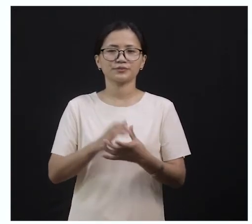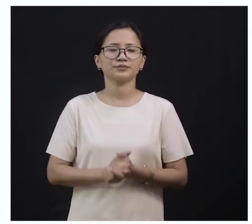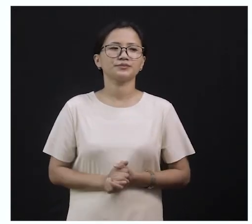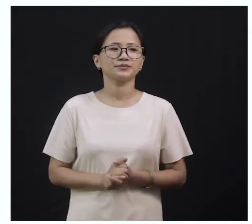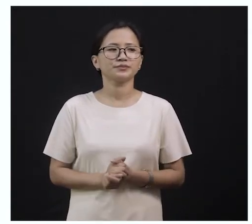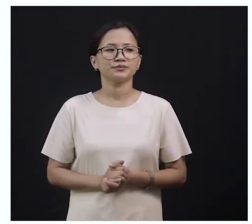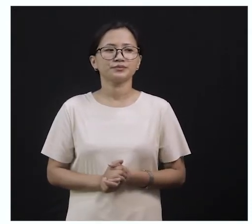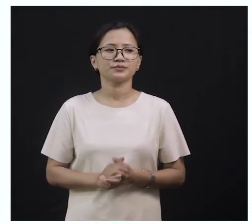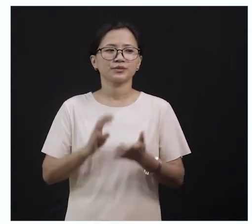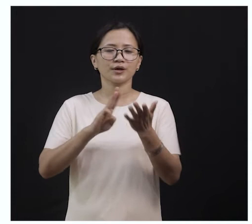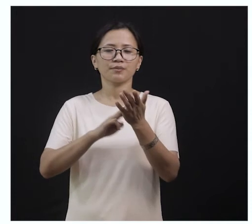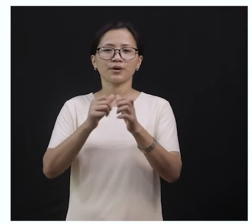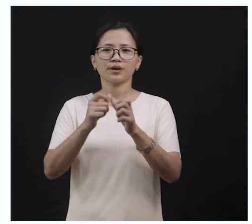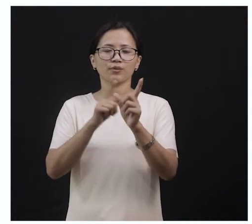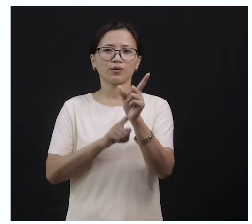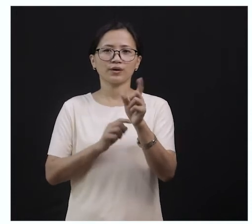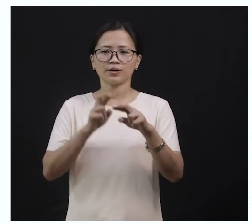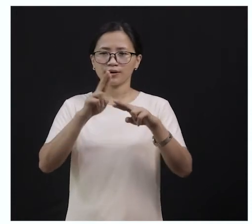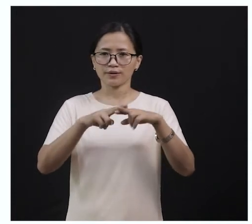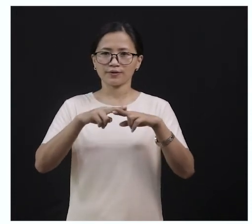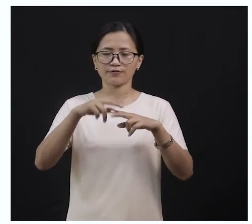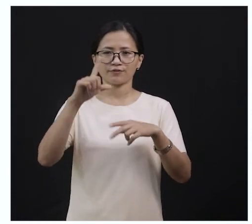is. Mayfly,